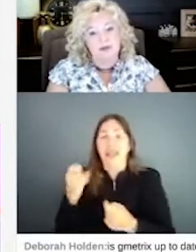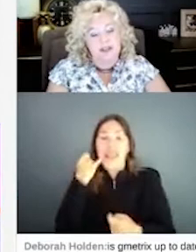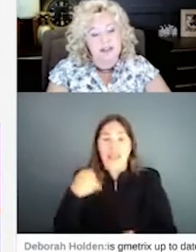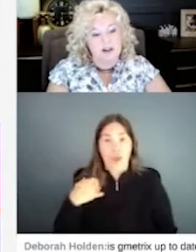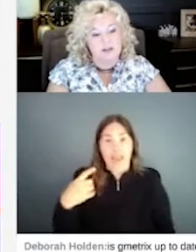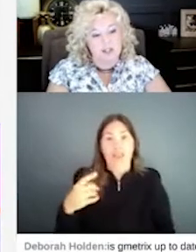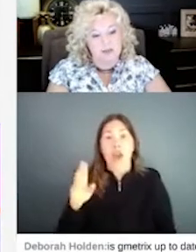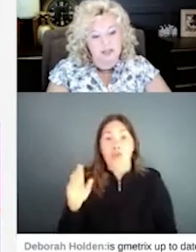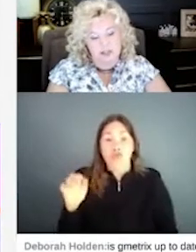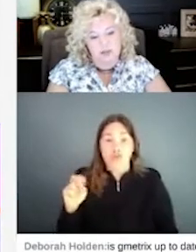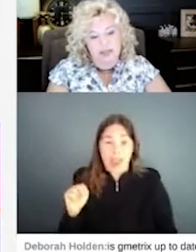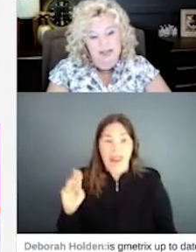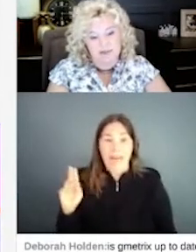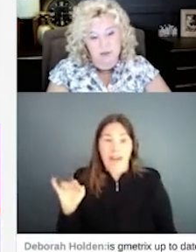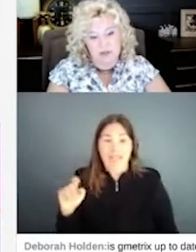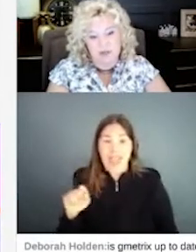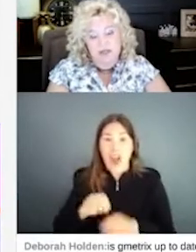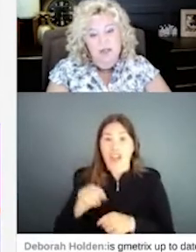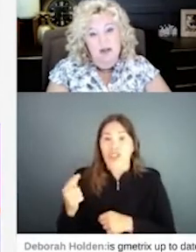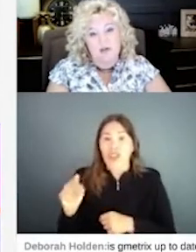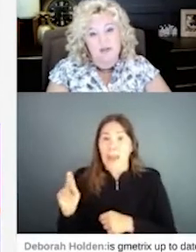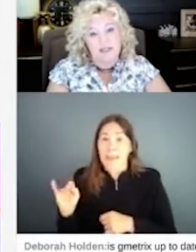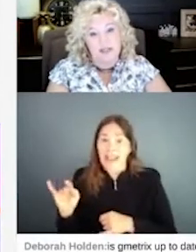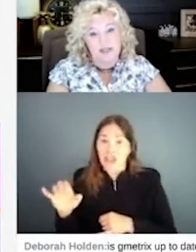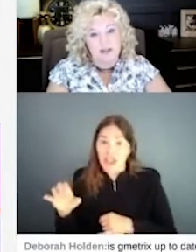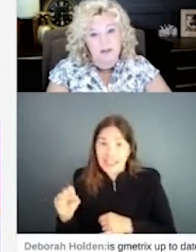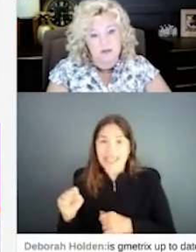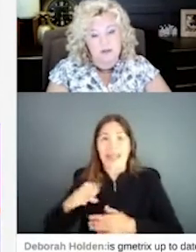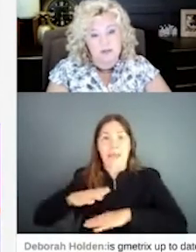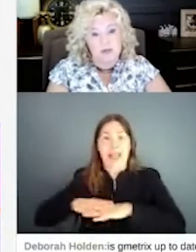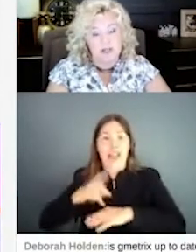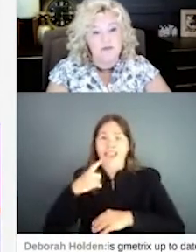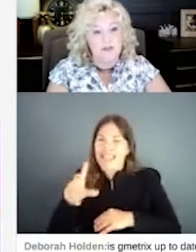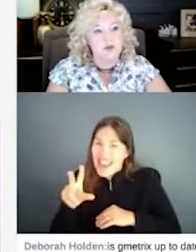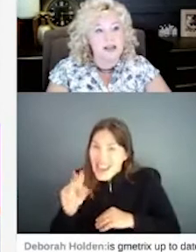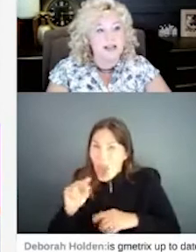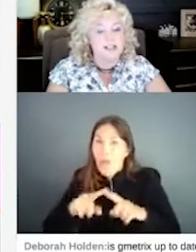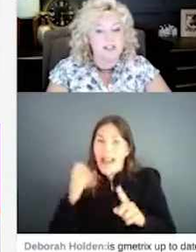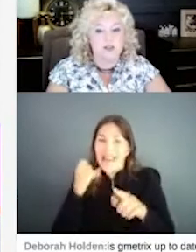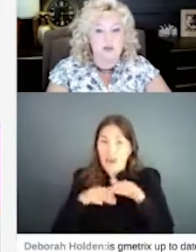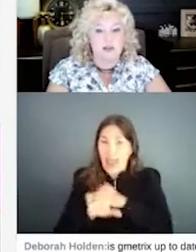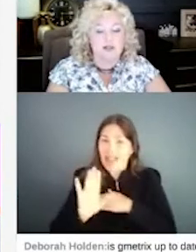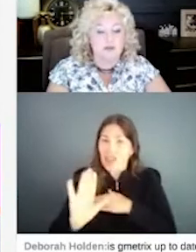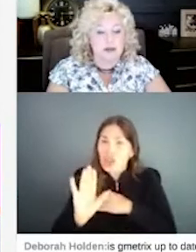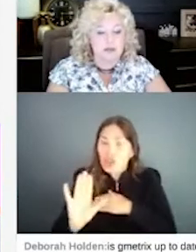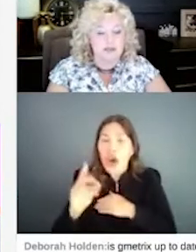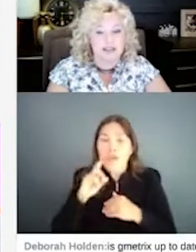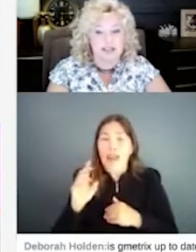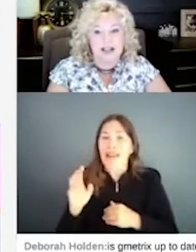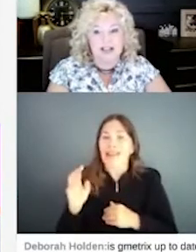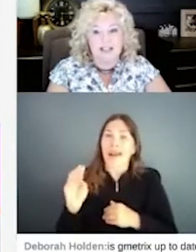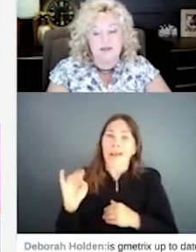Buffet on the Geometrics platform, I would say no. But if you access your Brain Buffet